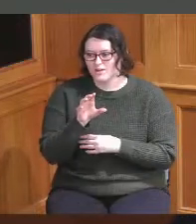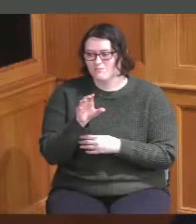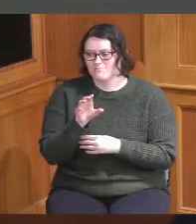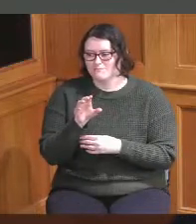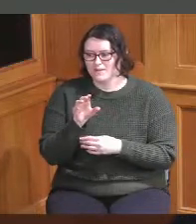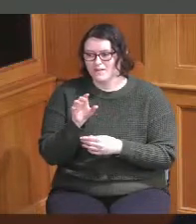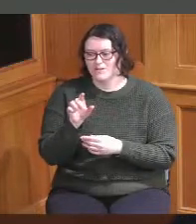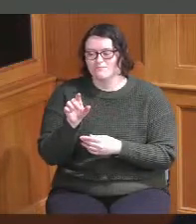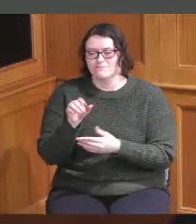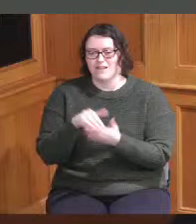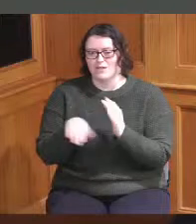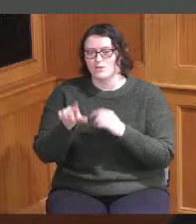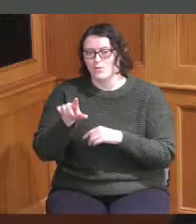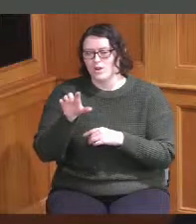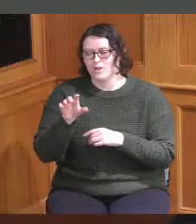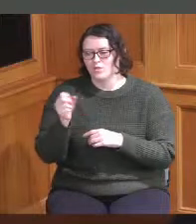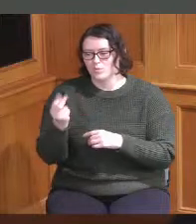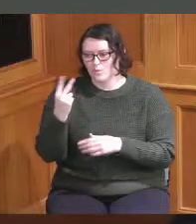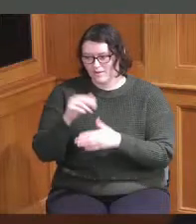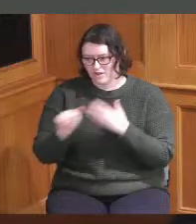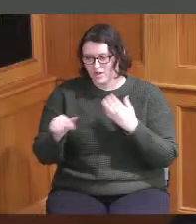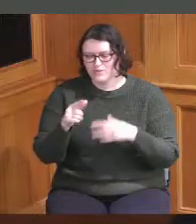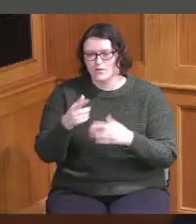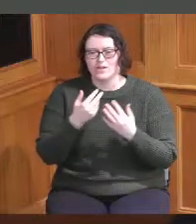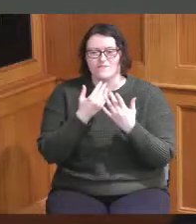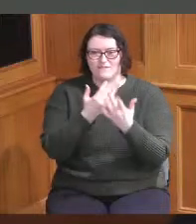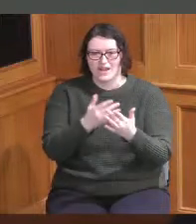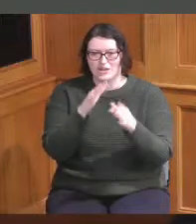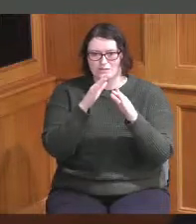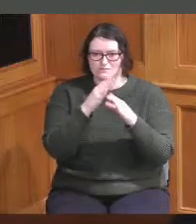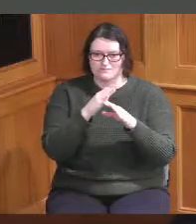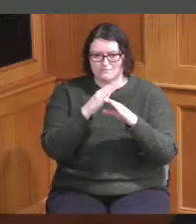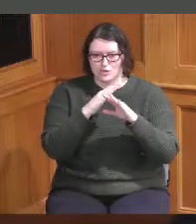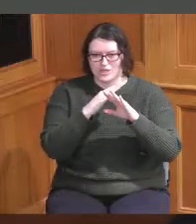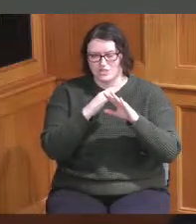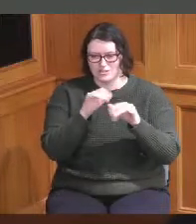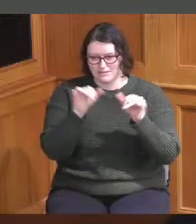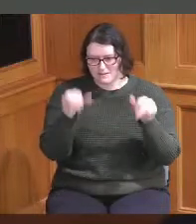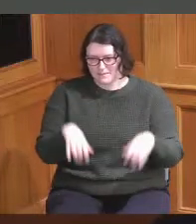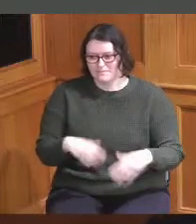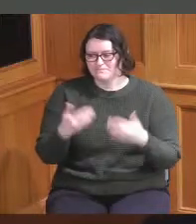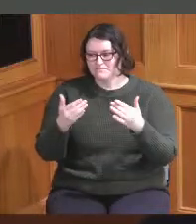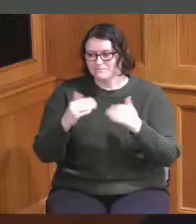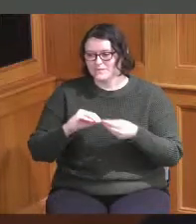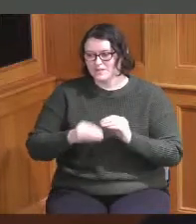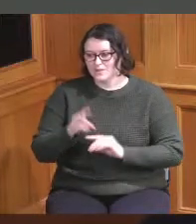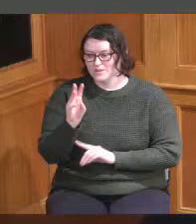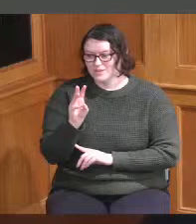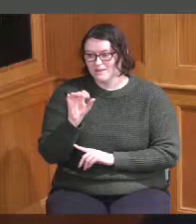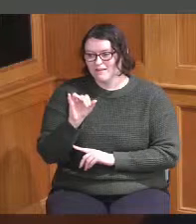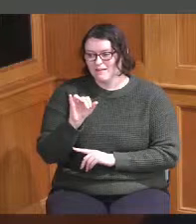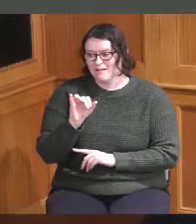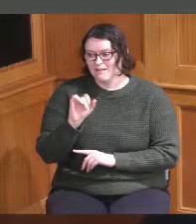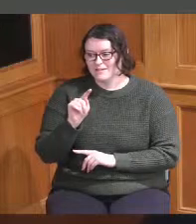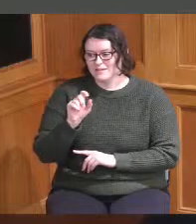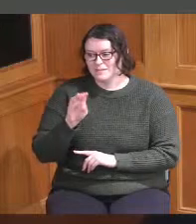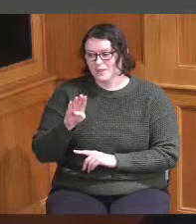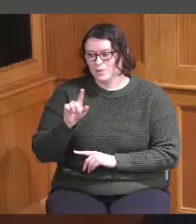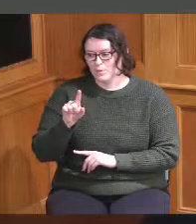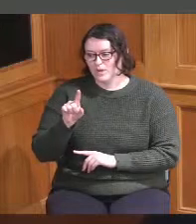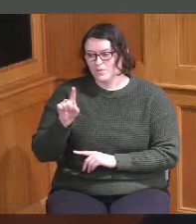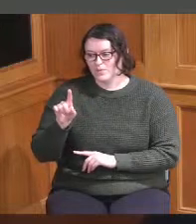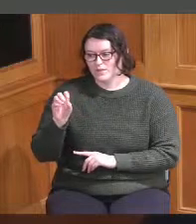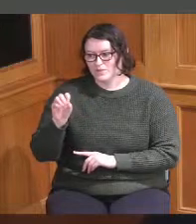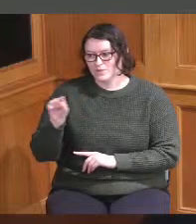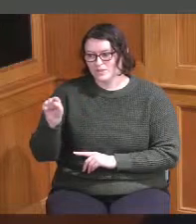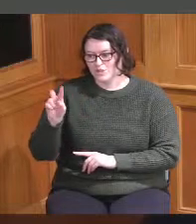fire suppression inspection. Item 6 is the award of ITB 110-24.